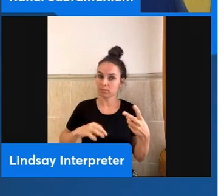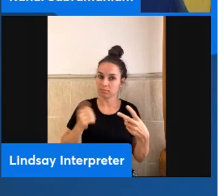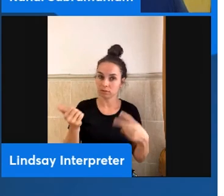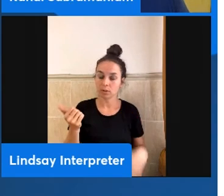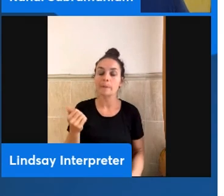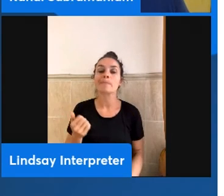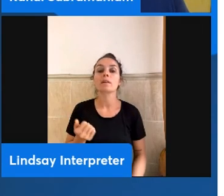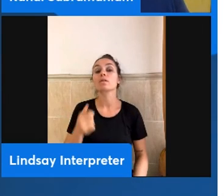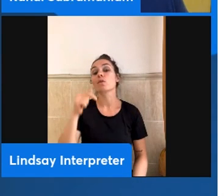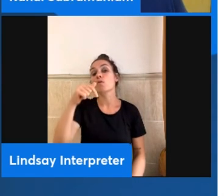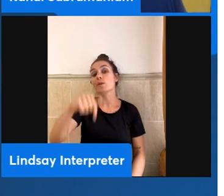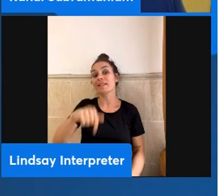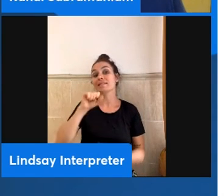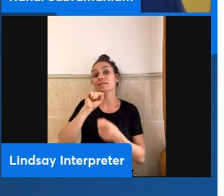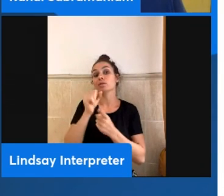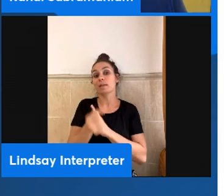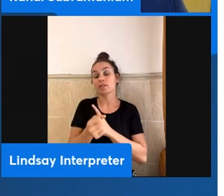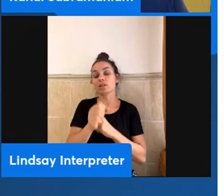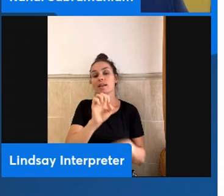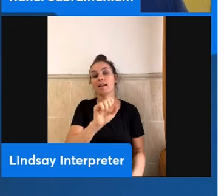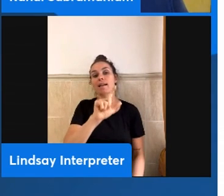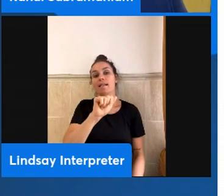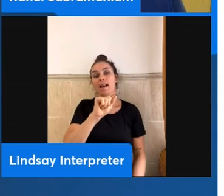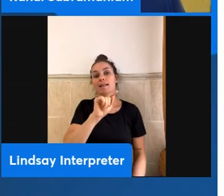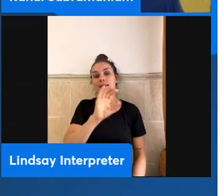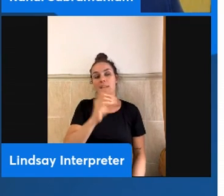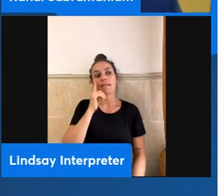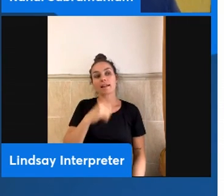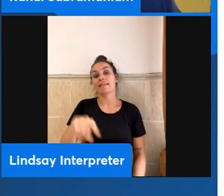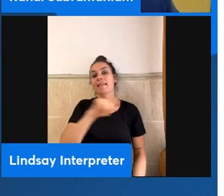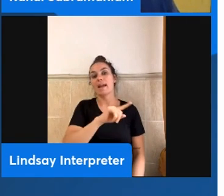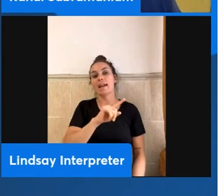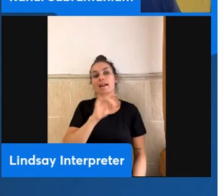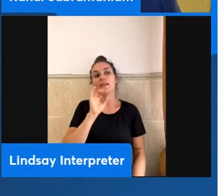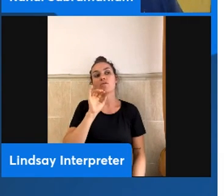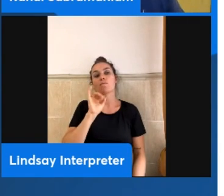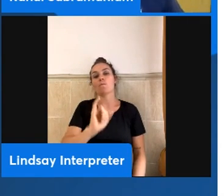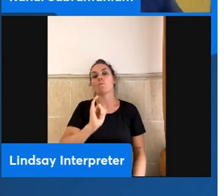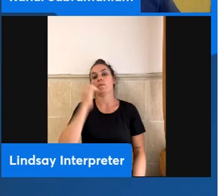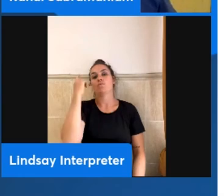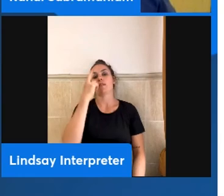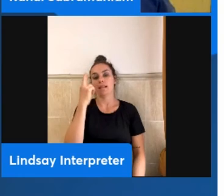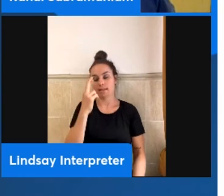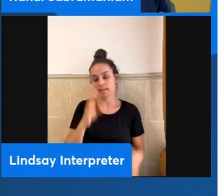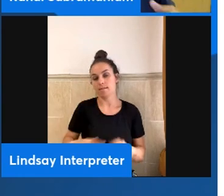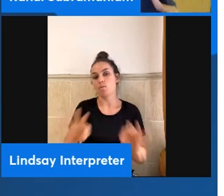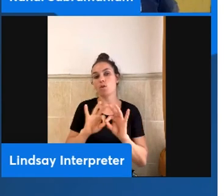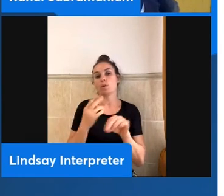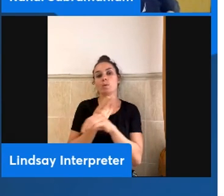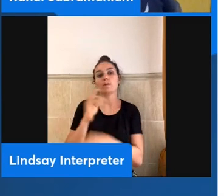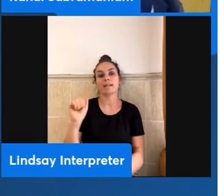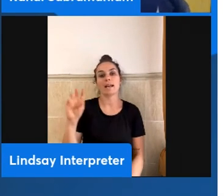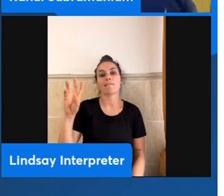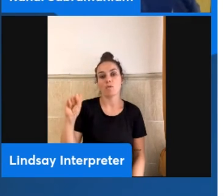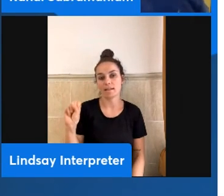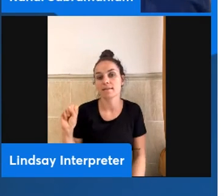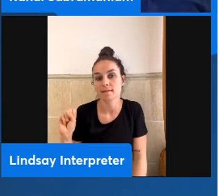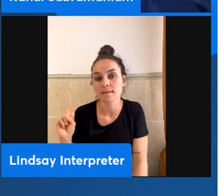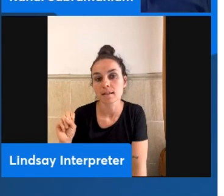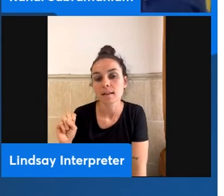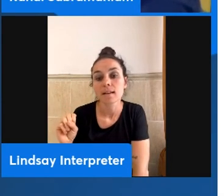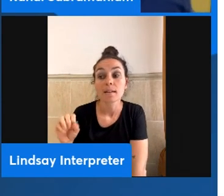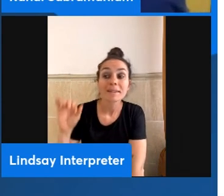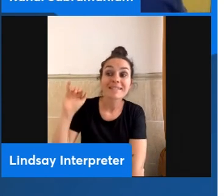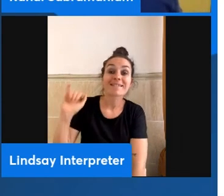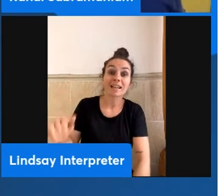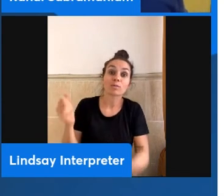particular case, Elasticsearch kind of has realized that it does need the AWS marketplace because that's where all of their